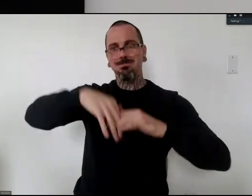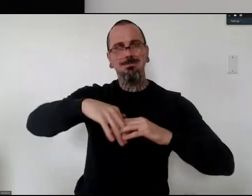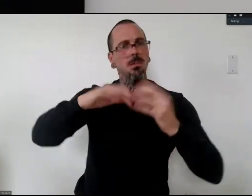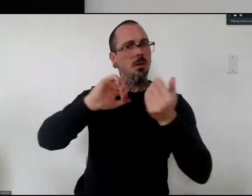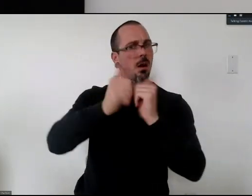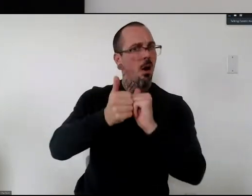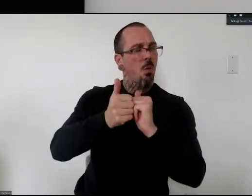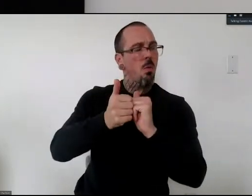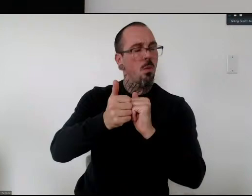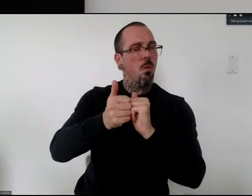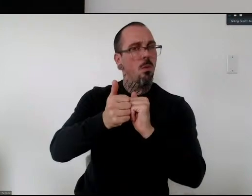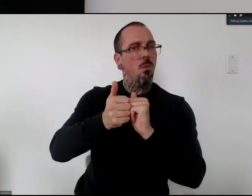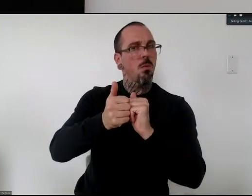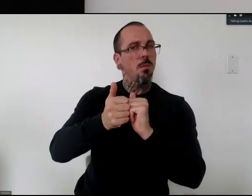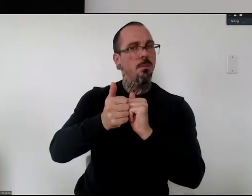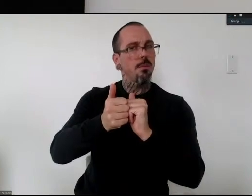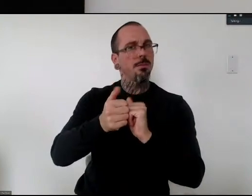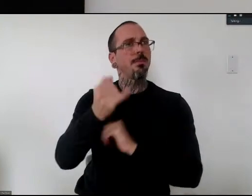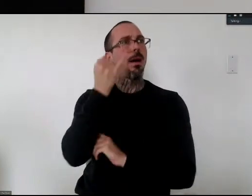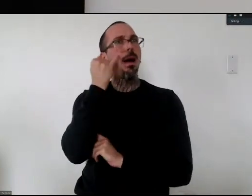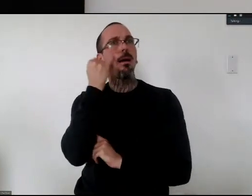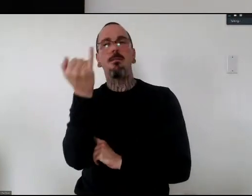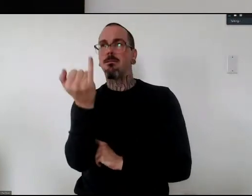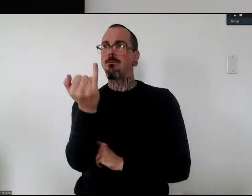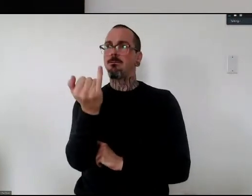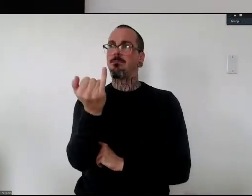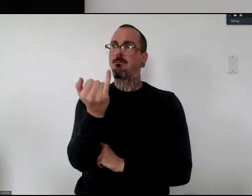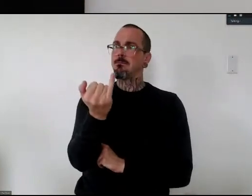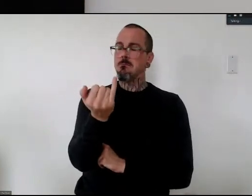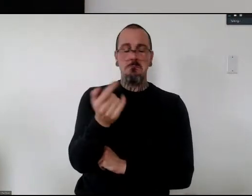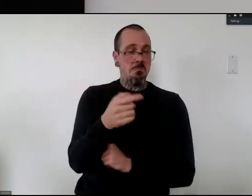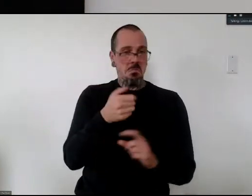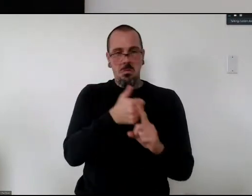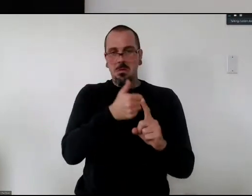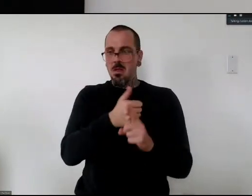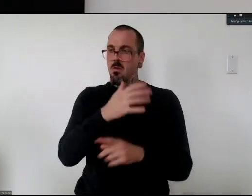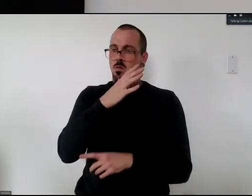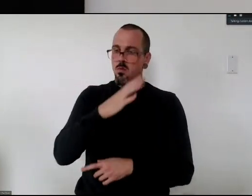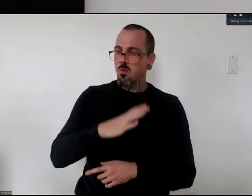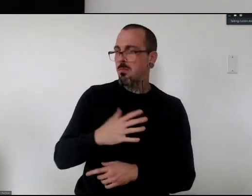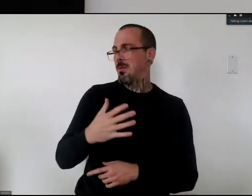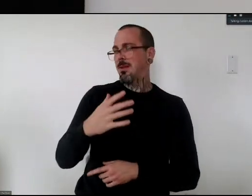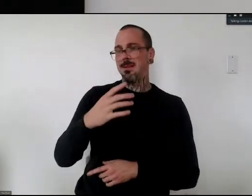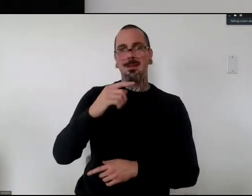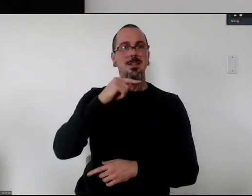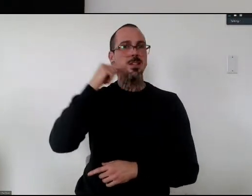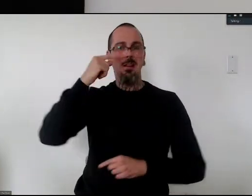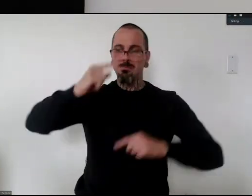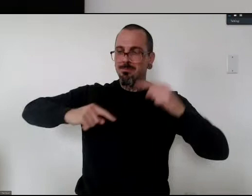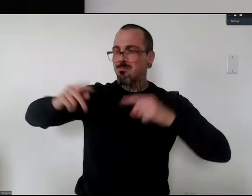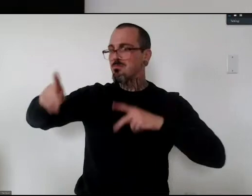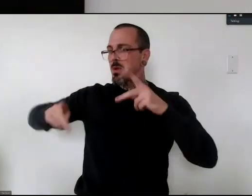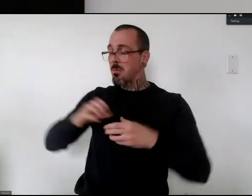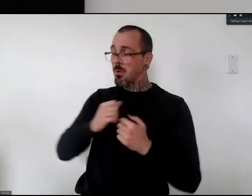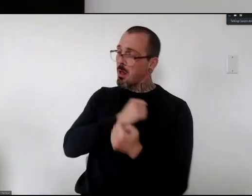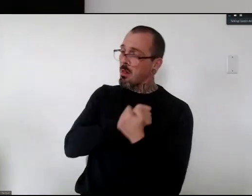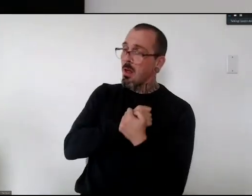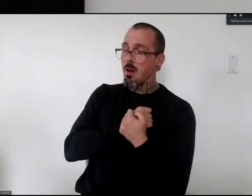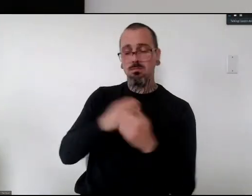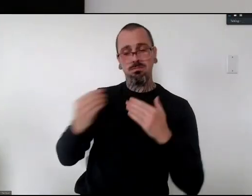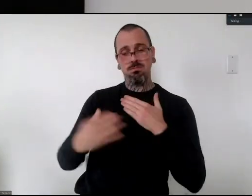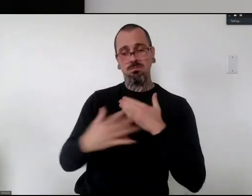those who love and support women and gender-diverse individuals, as well as relationships, families, communities,